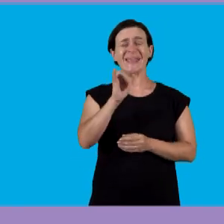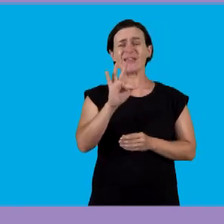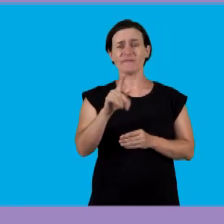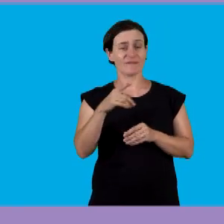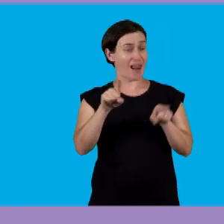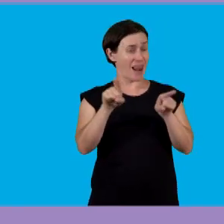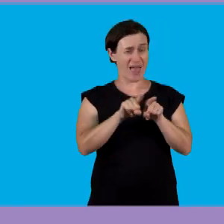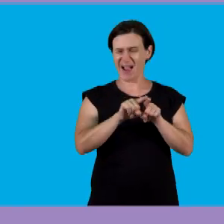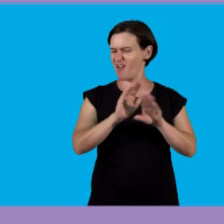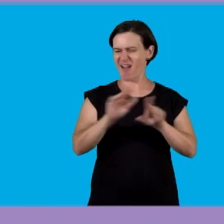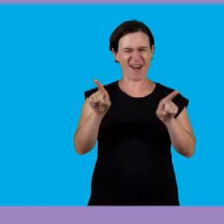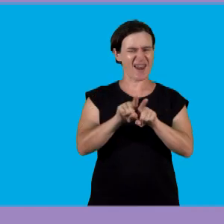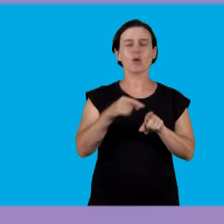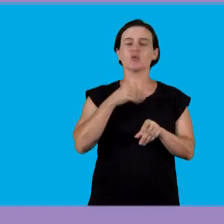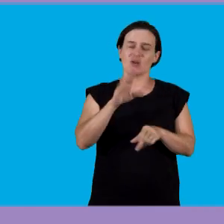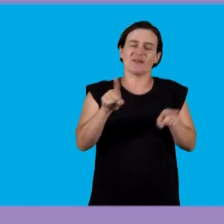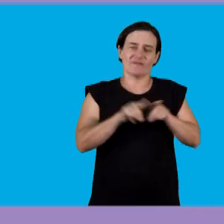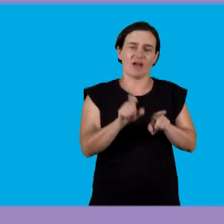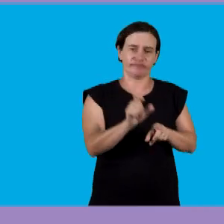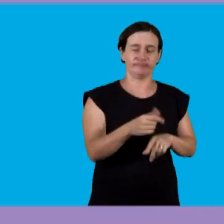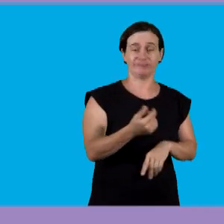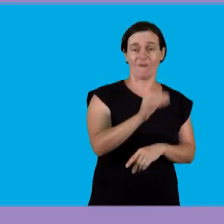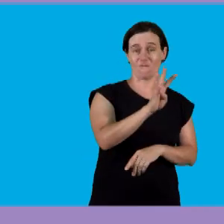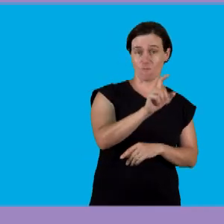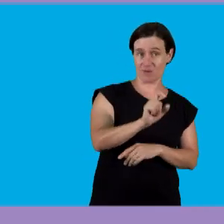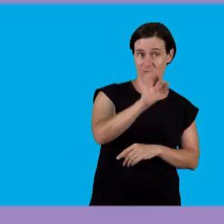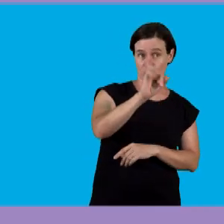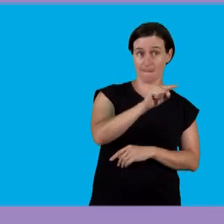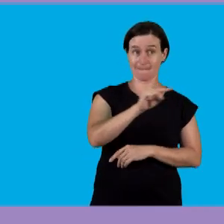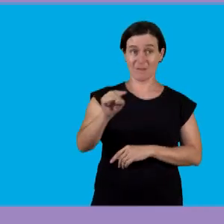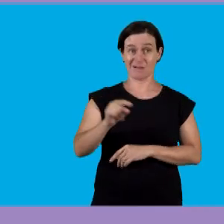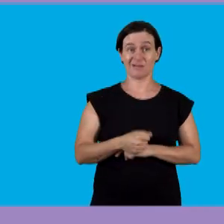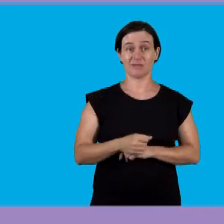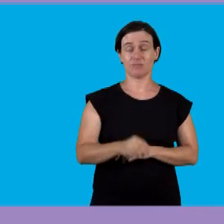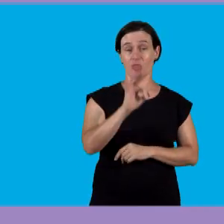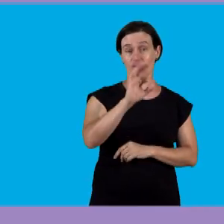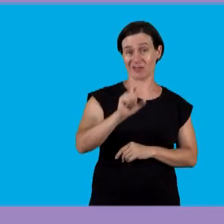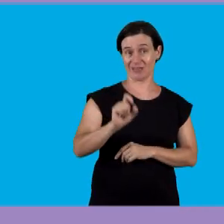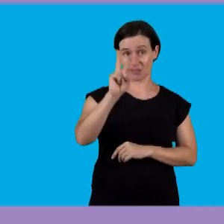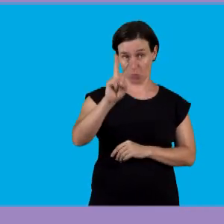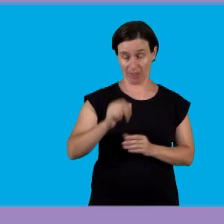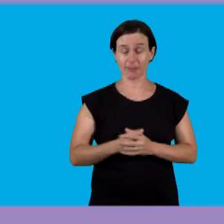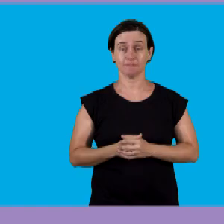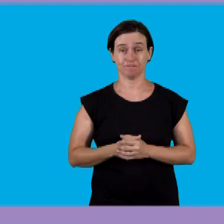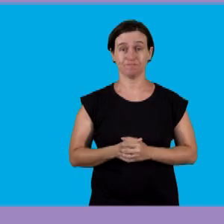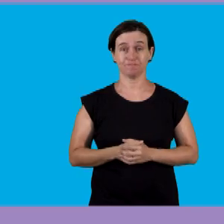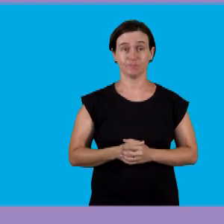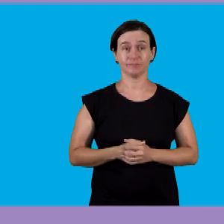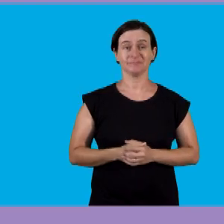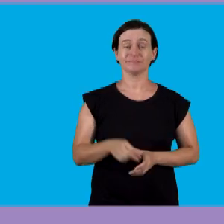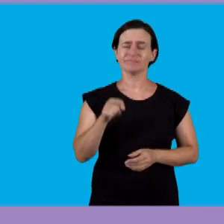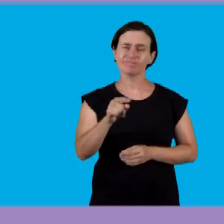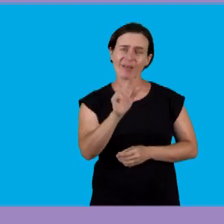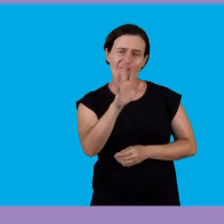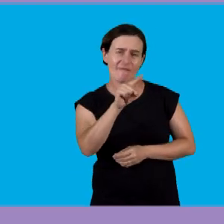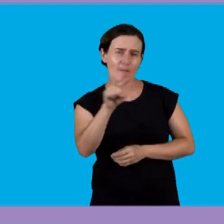will just write it down as it is. So 4x cubed minus 3x squared. Now we are